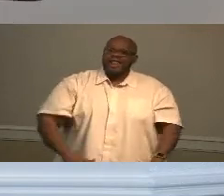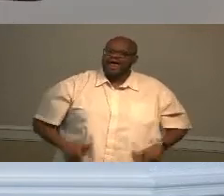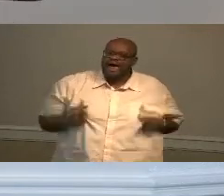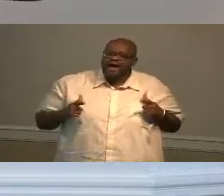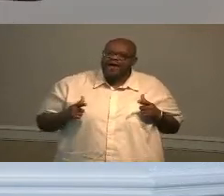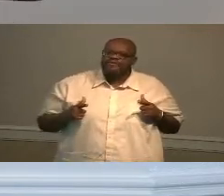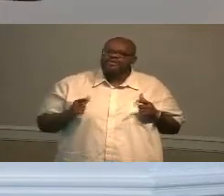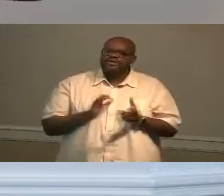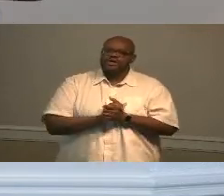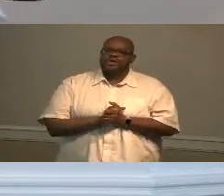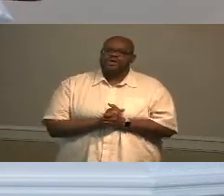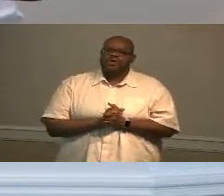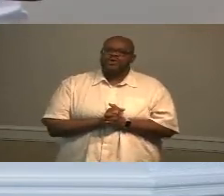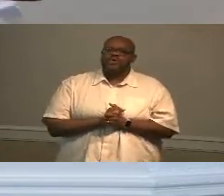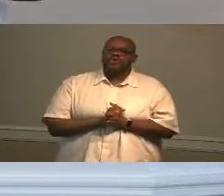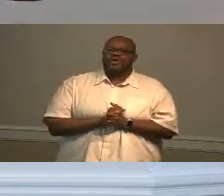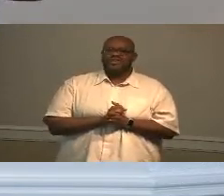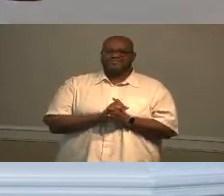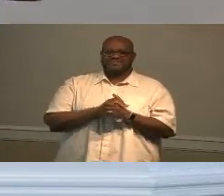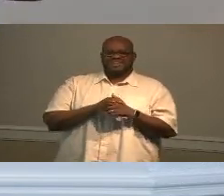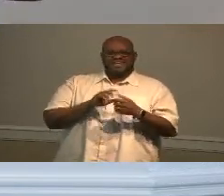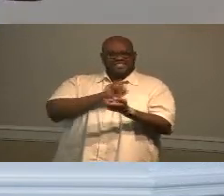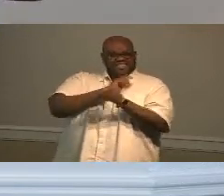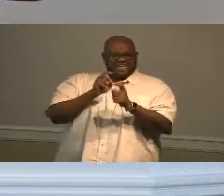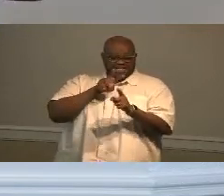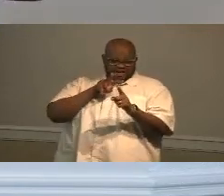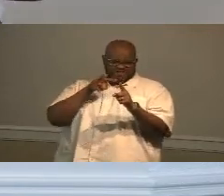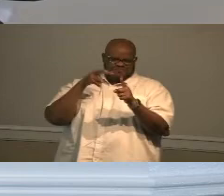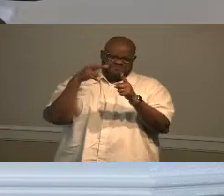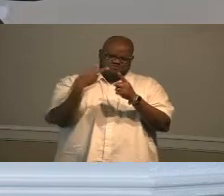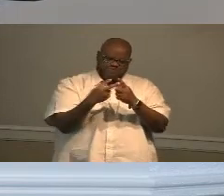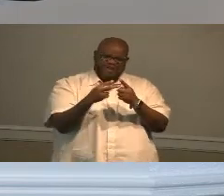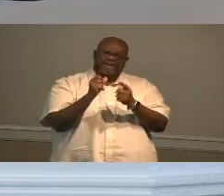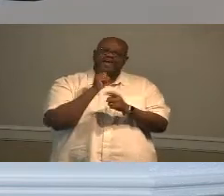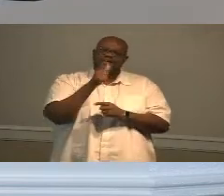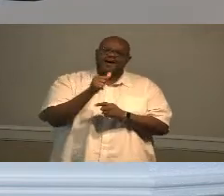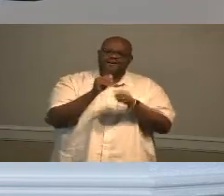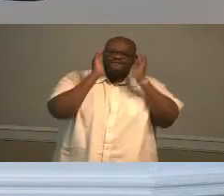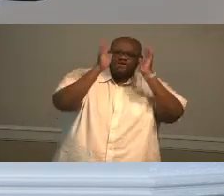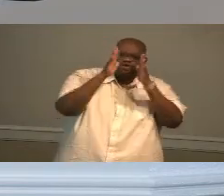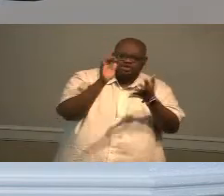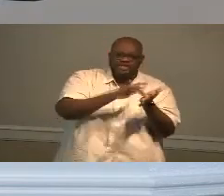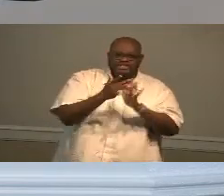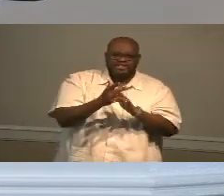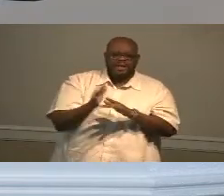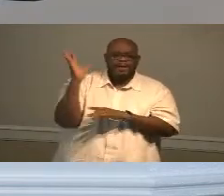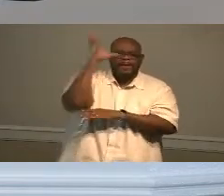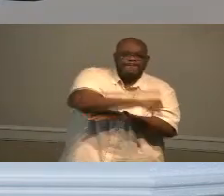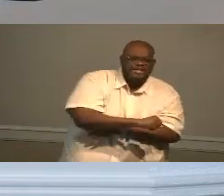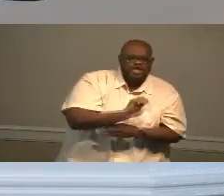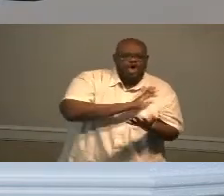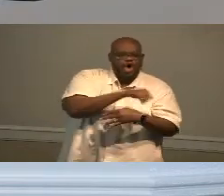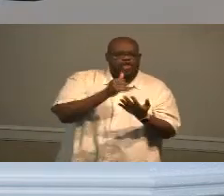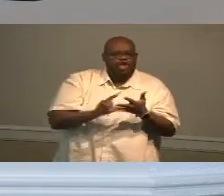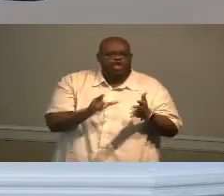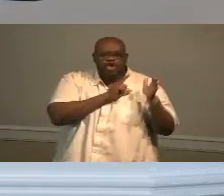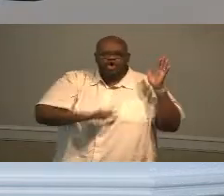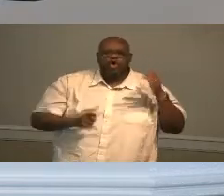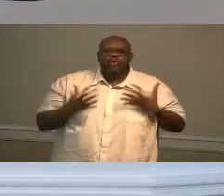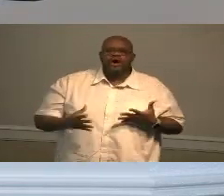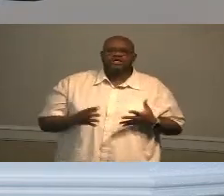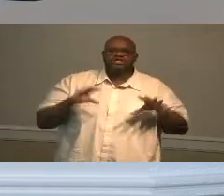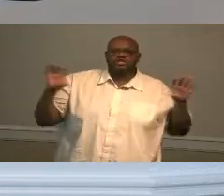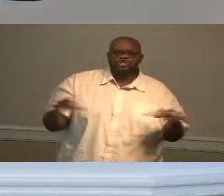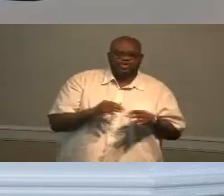we can lose our perspective. We can get our eyes off the prize. We can miss what the Lord wants to do in us and through us